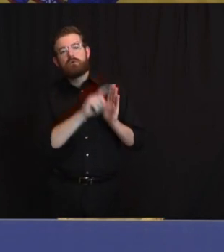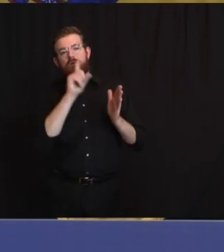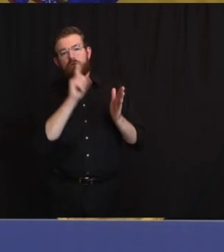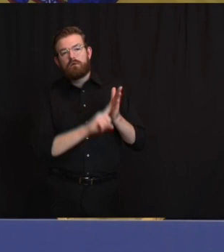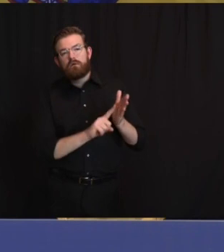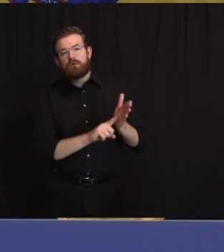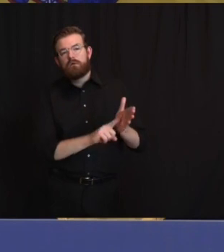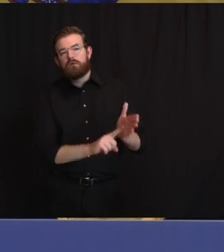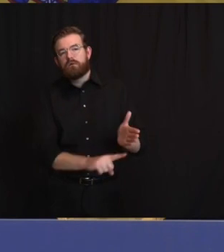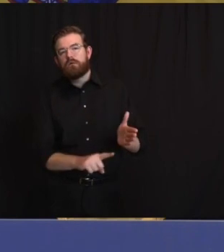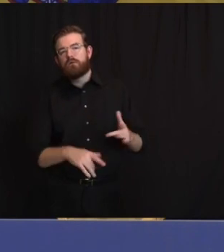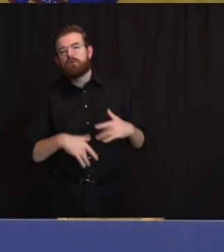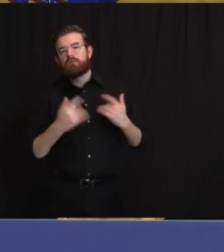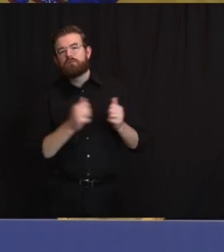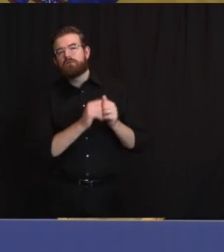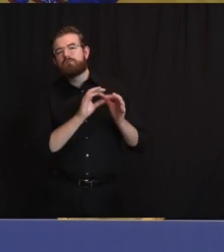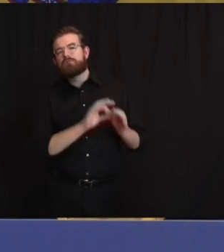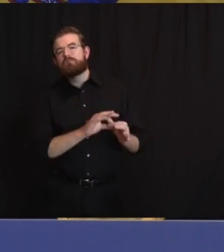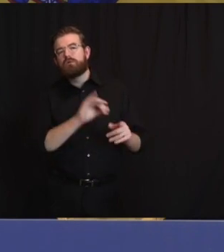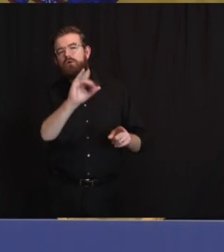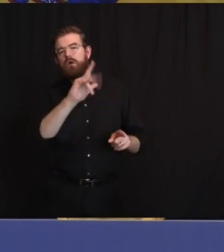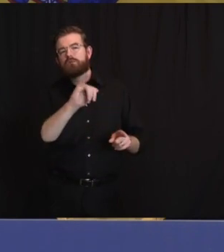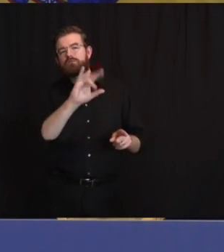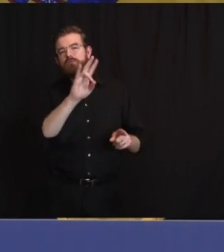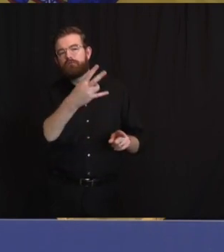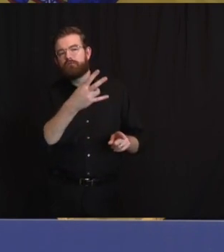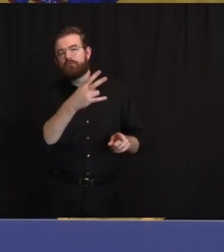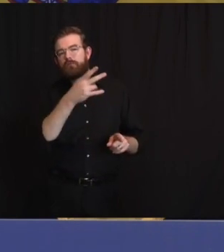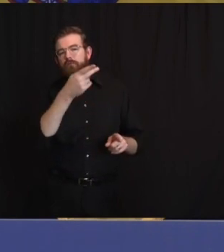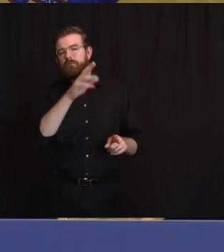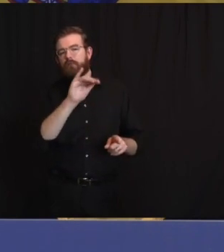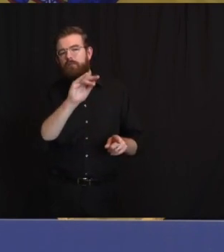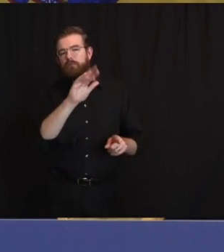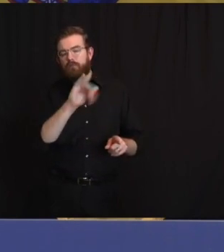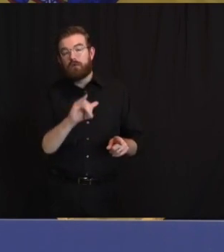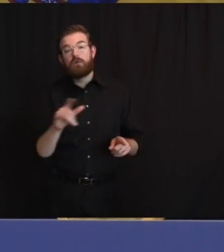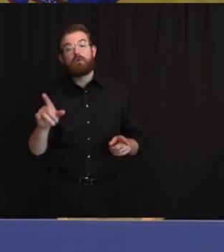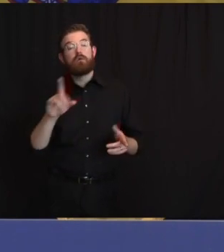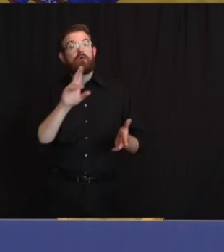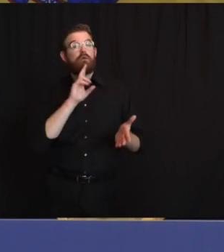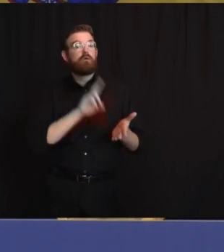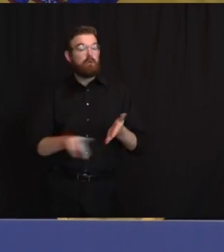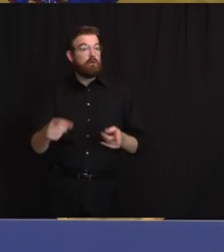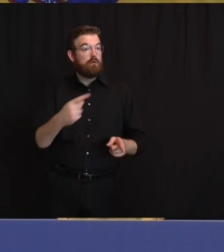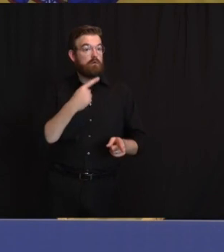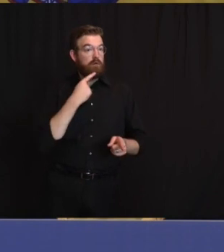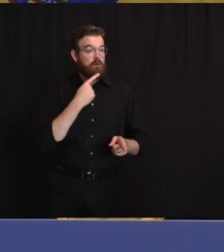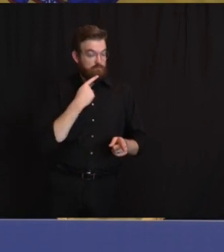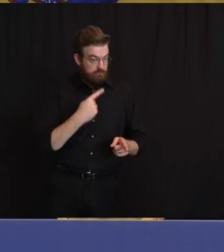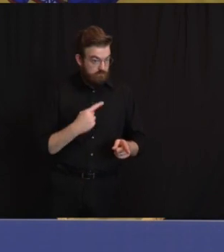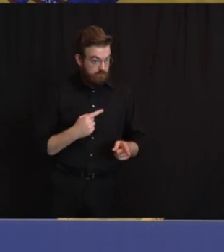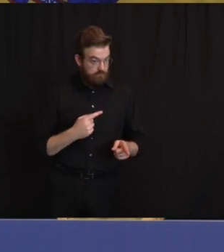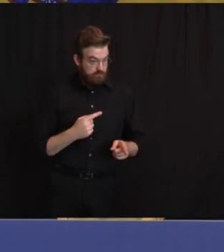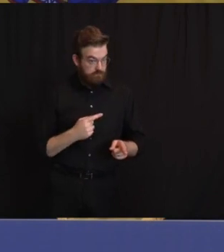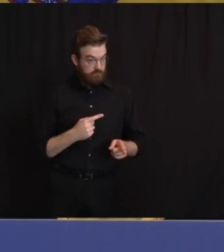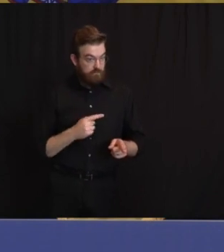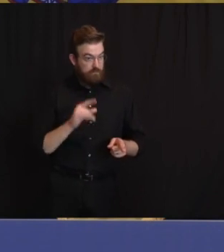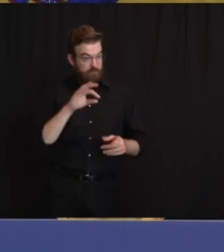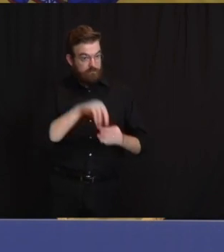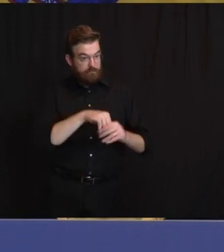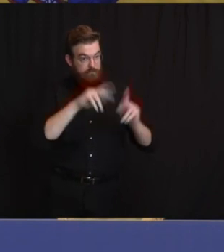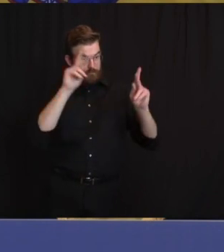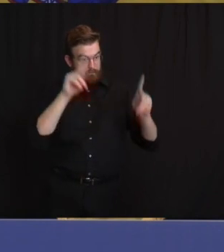physical presence that they would like as long a runway as possible. So it wasn't just a discussion in and around vote by mail,